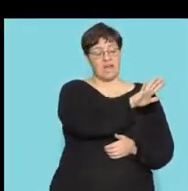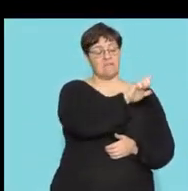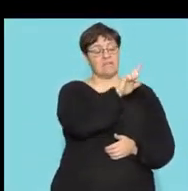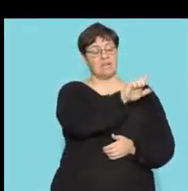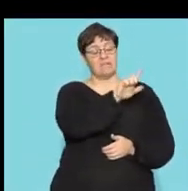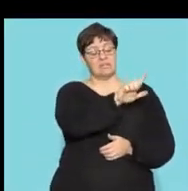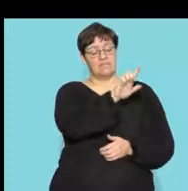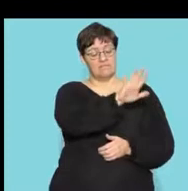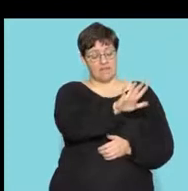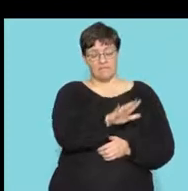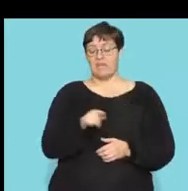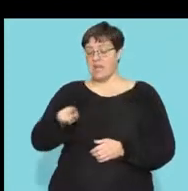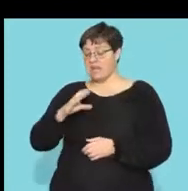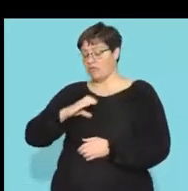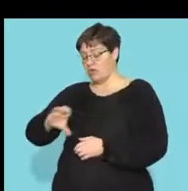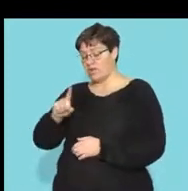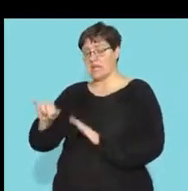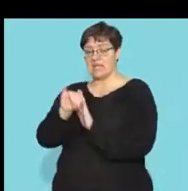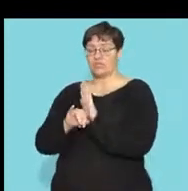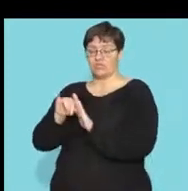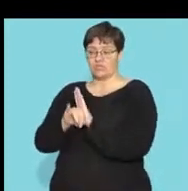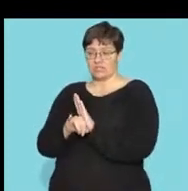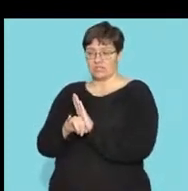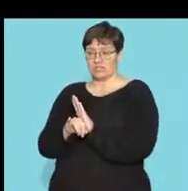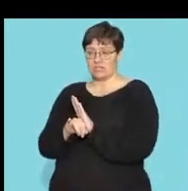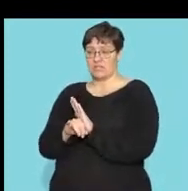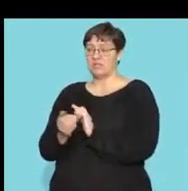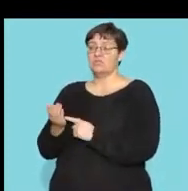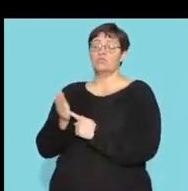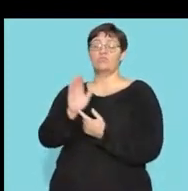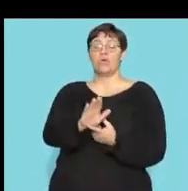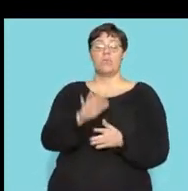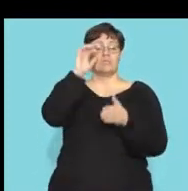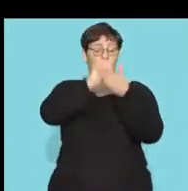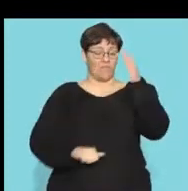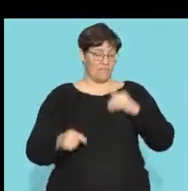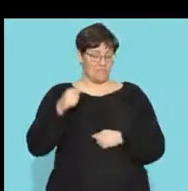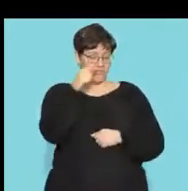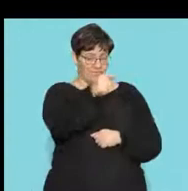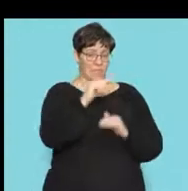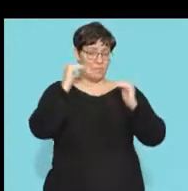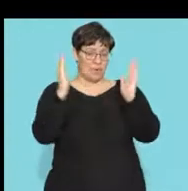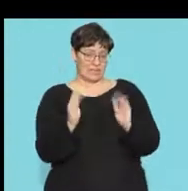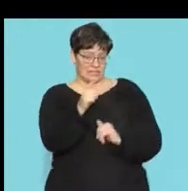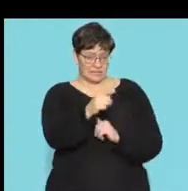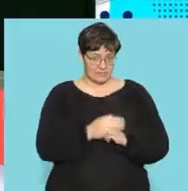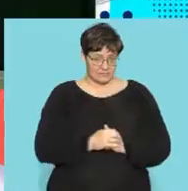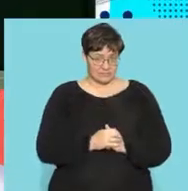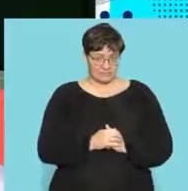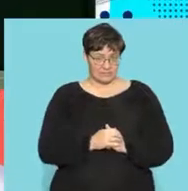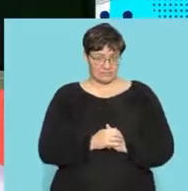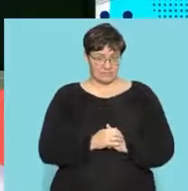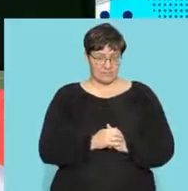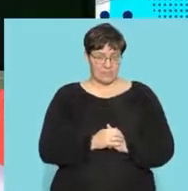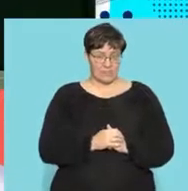5,775 and a credit to insurance, indicating that you must subtract in the brackets. Okay, guys?